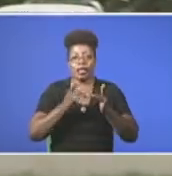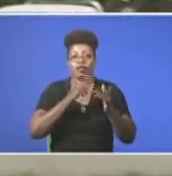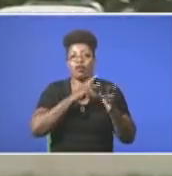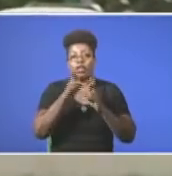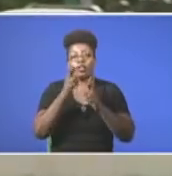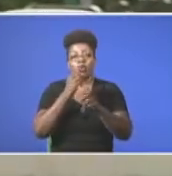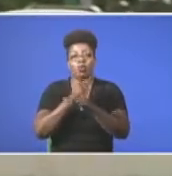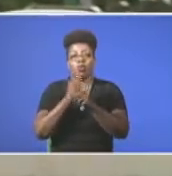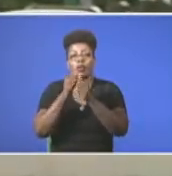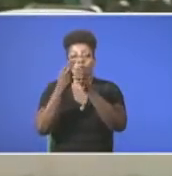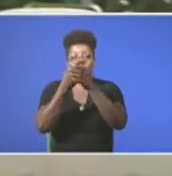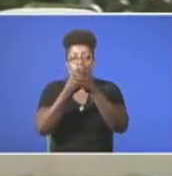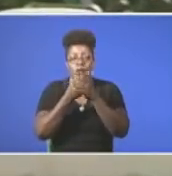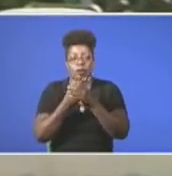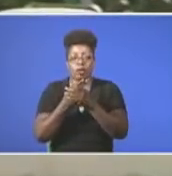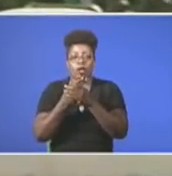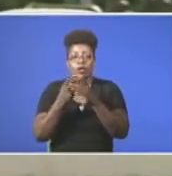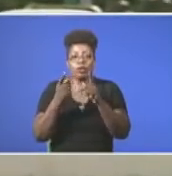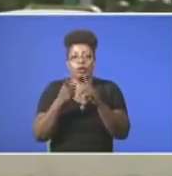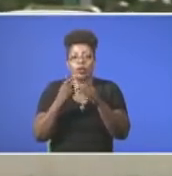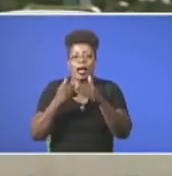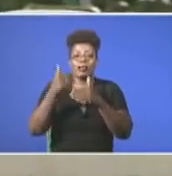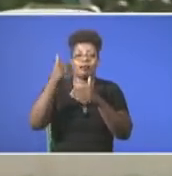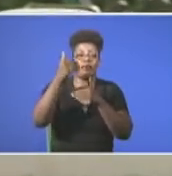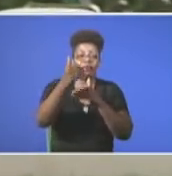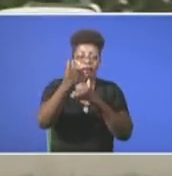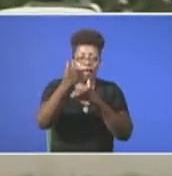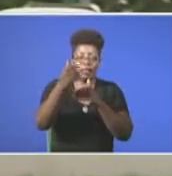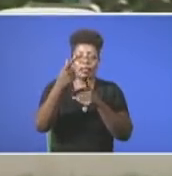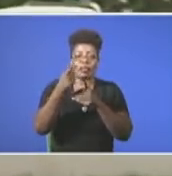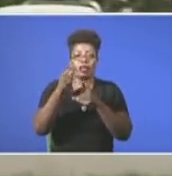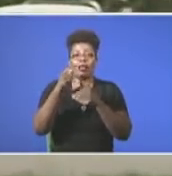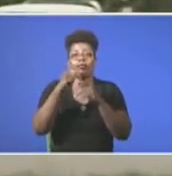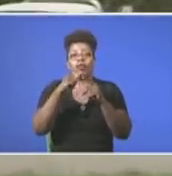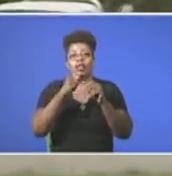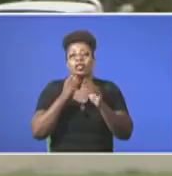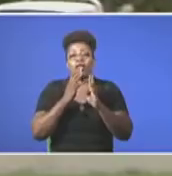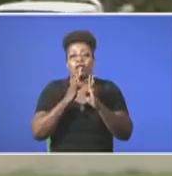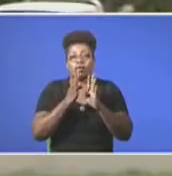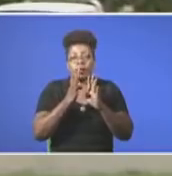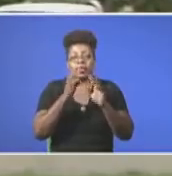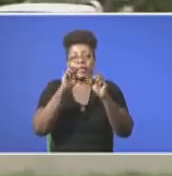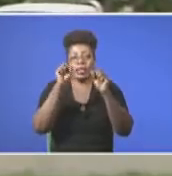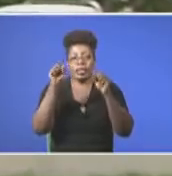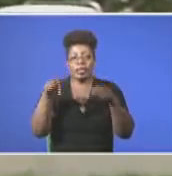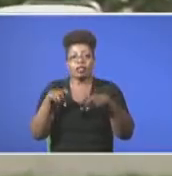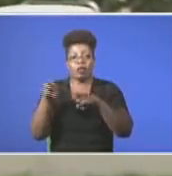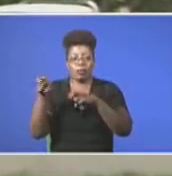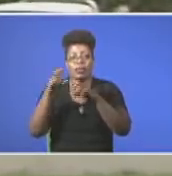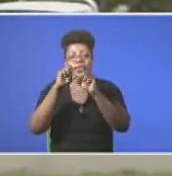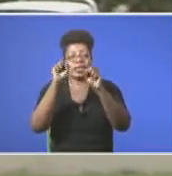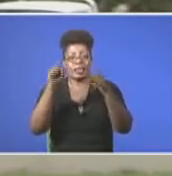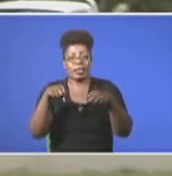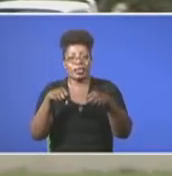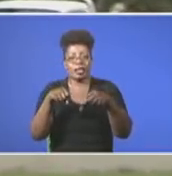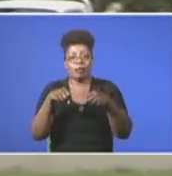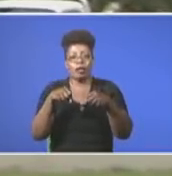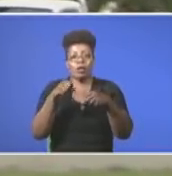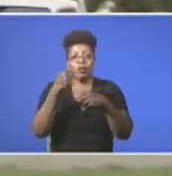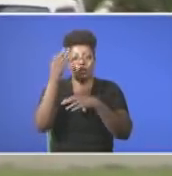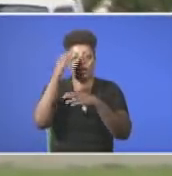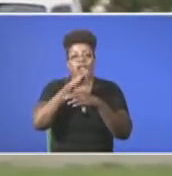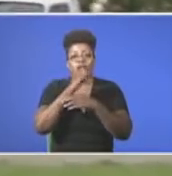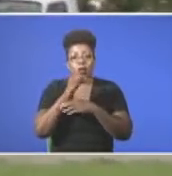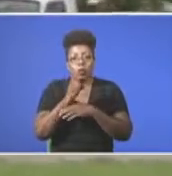with the union to advance the bus transportation system. We know that it's far outdated, so it's a good